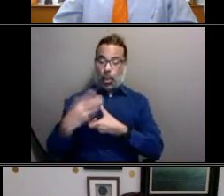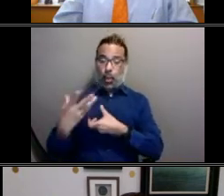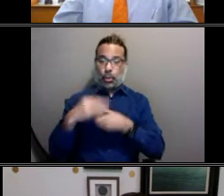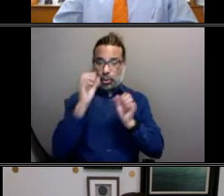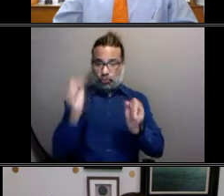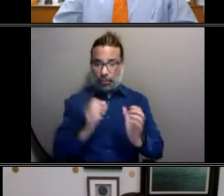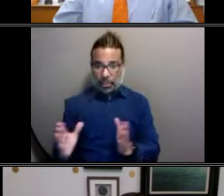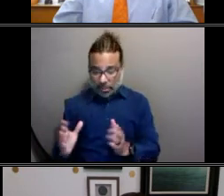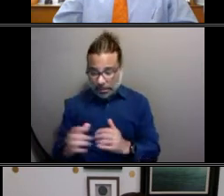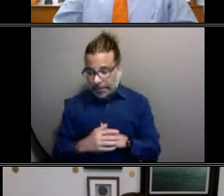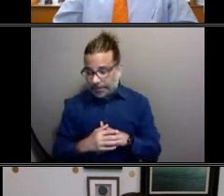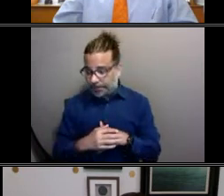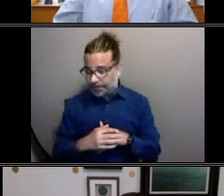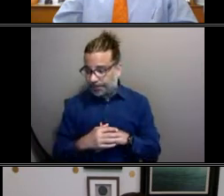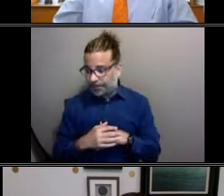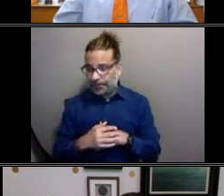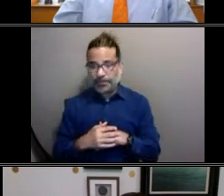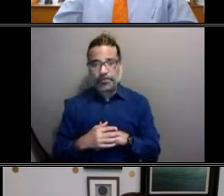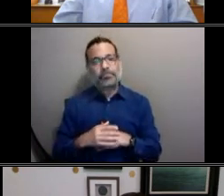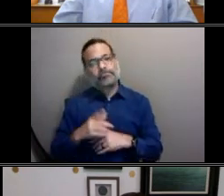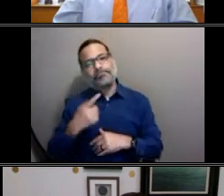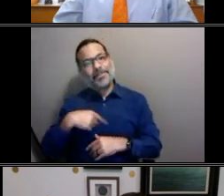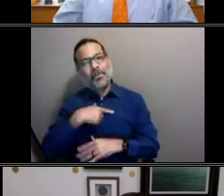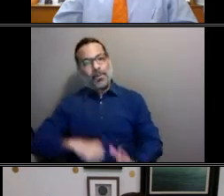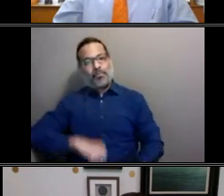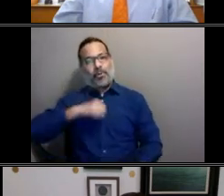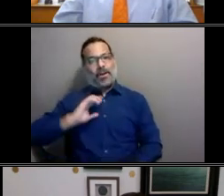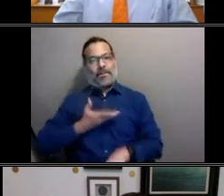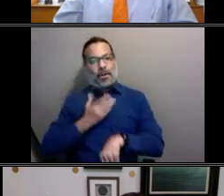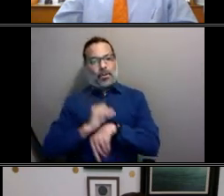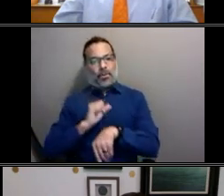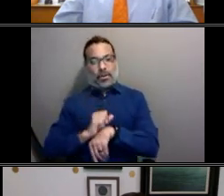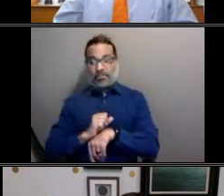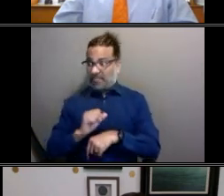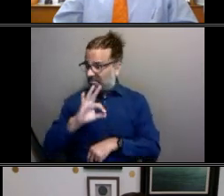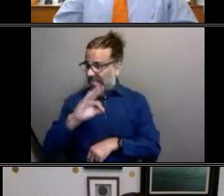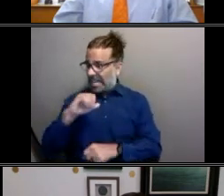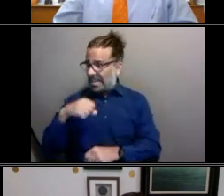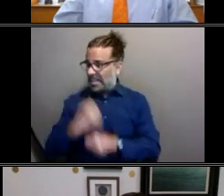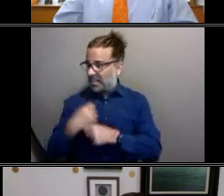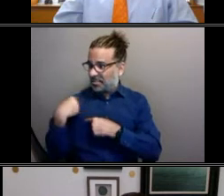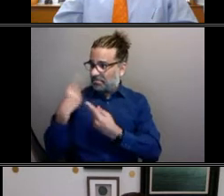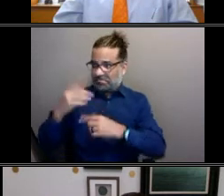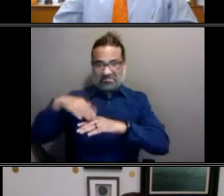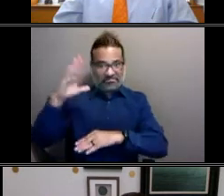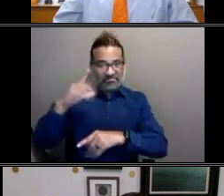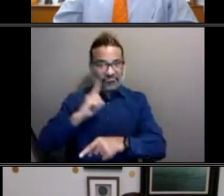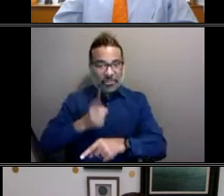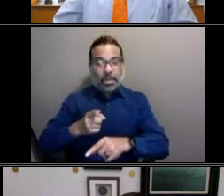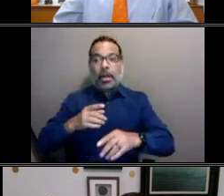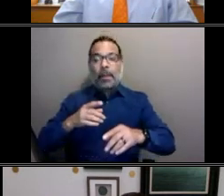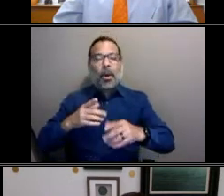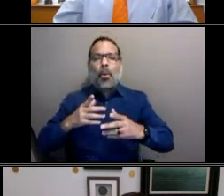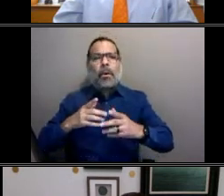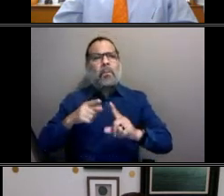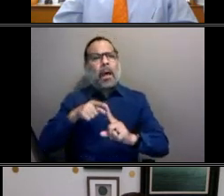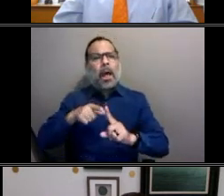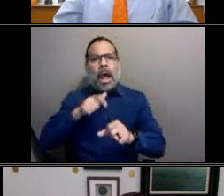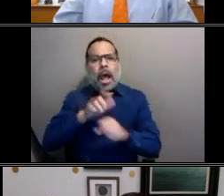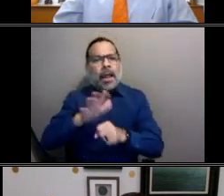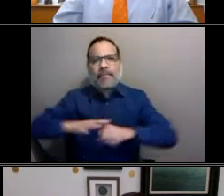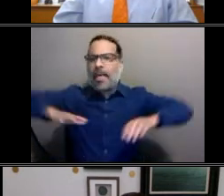is we're really proud of the work we've done for 90 plus years, but it really said, hey, we want to be even more overt in what